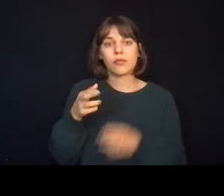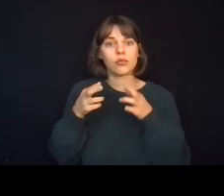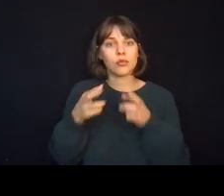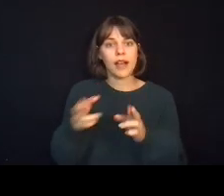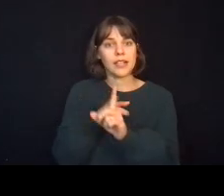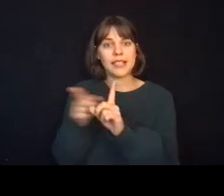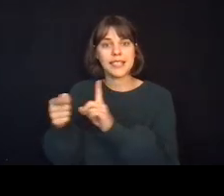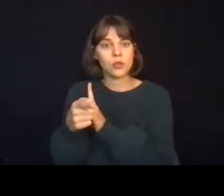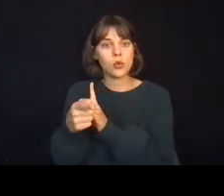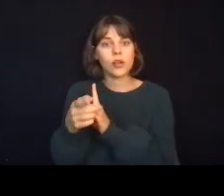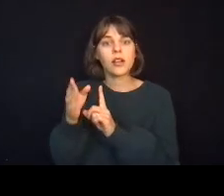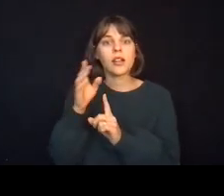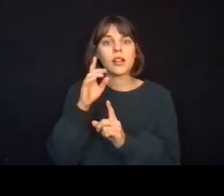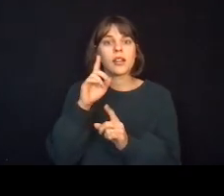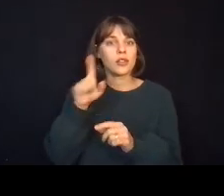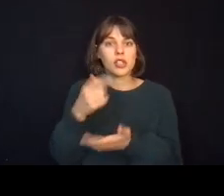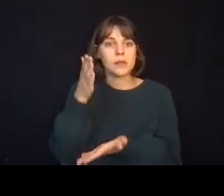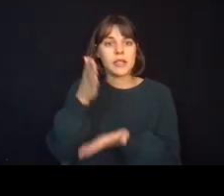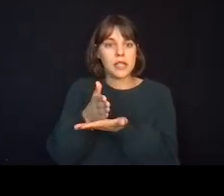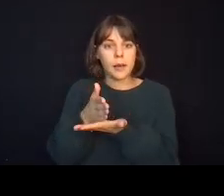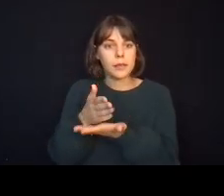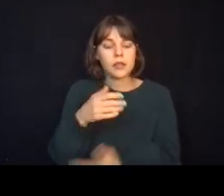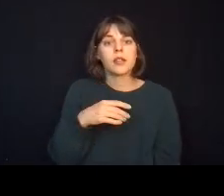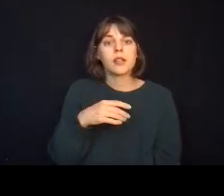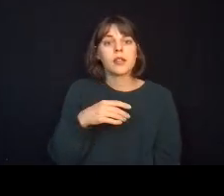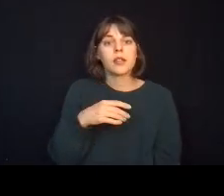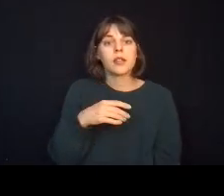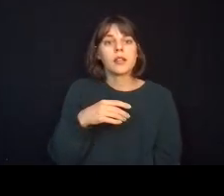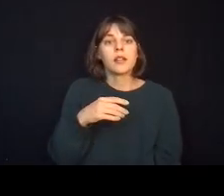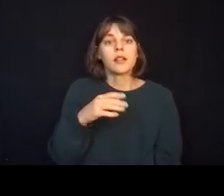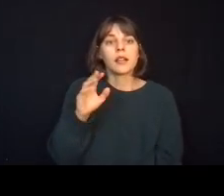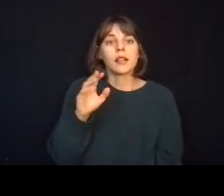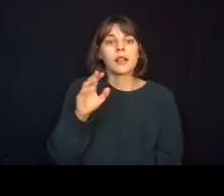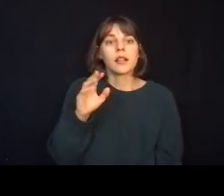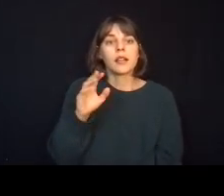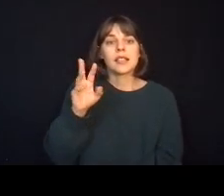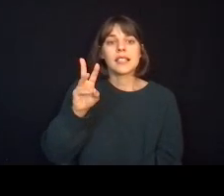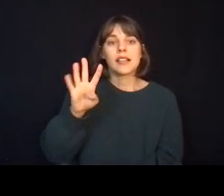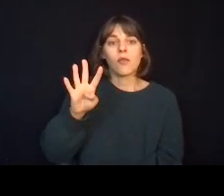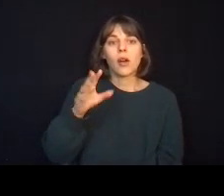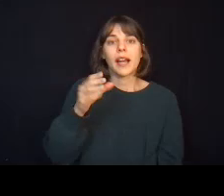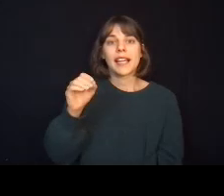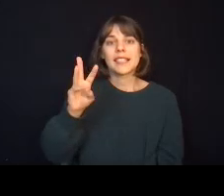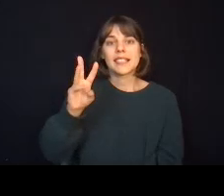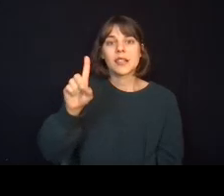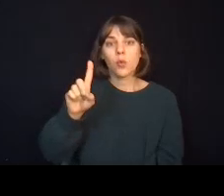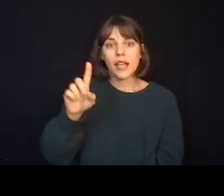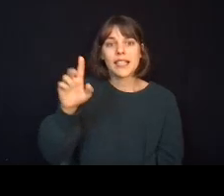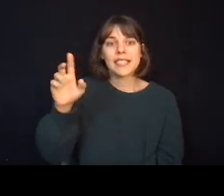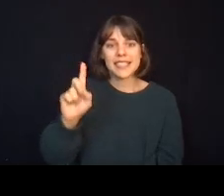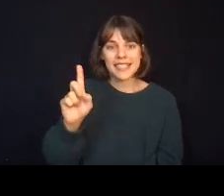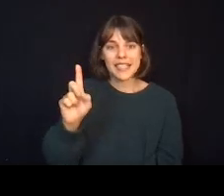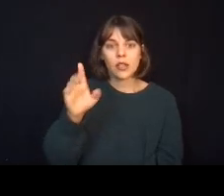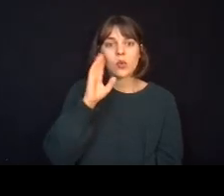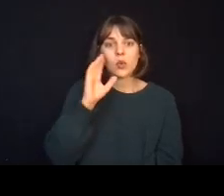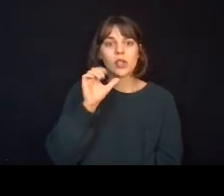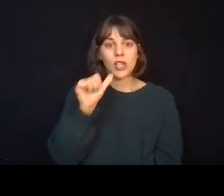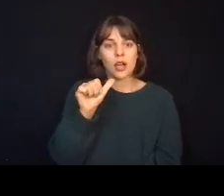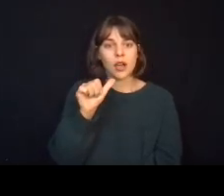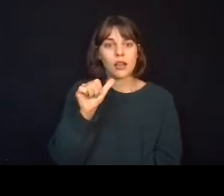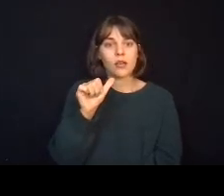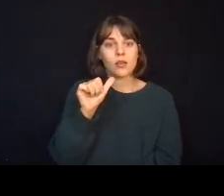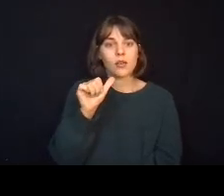and the 61D will however have a routing detour at the start of the service change due to not being able to utilize the stops